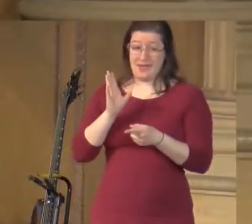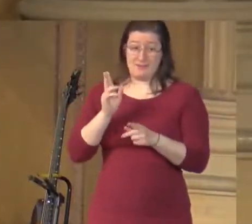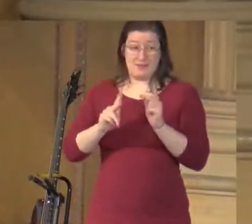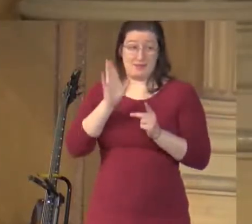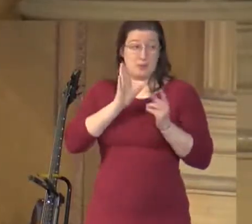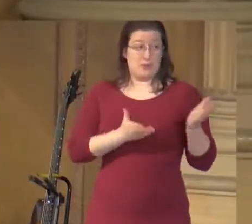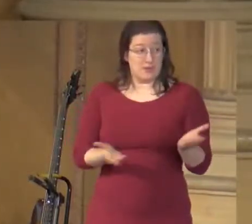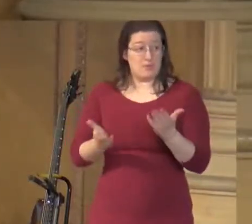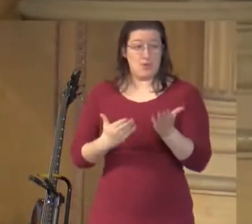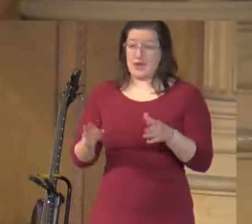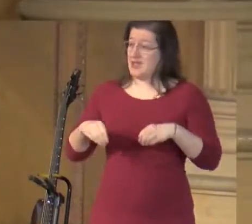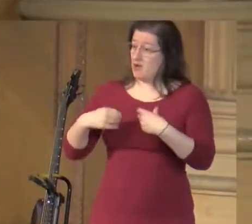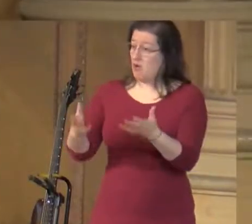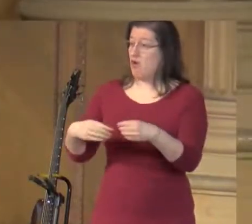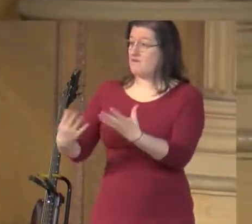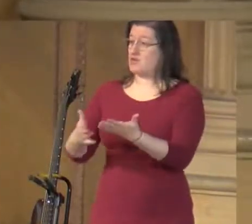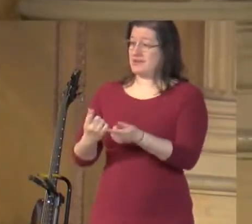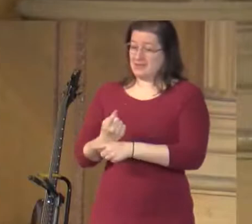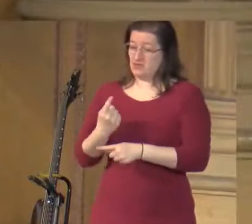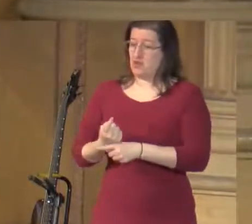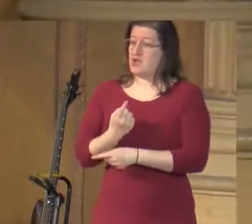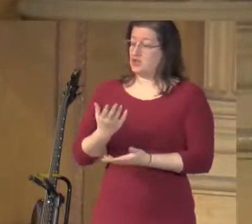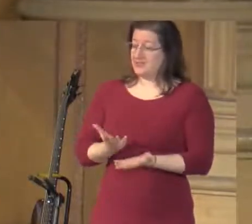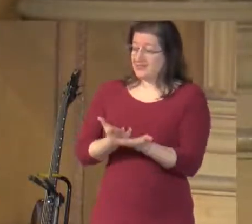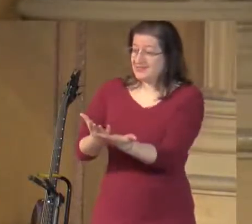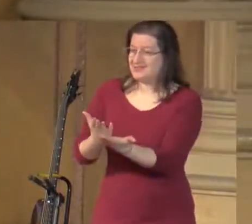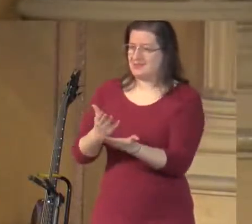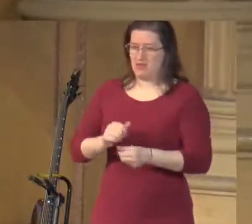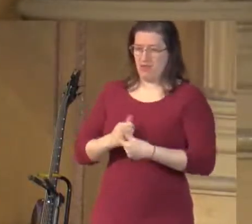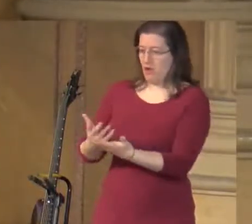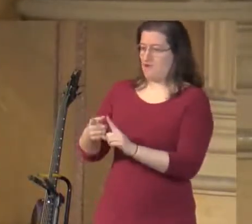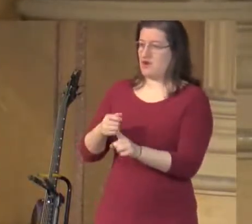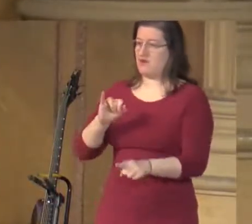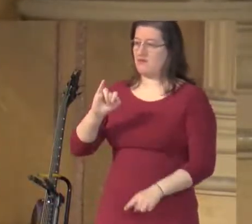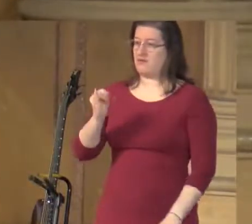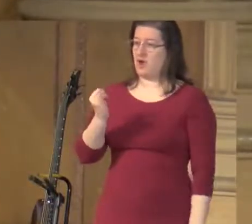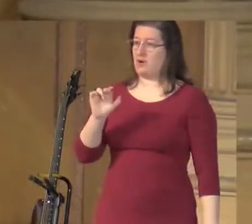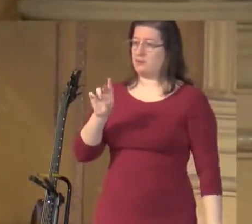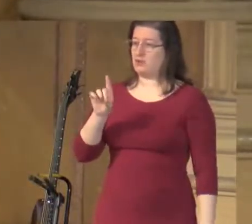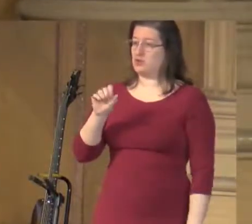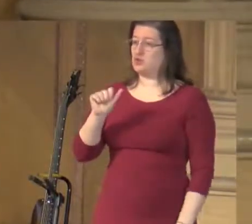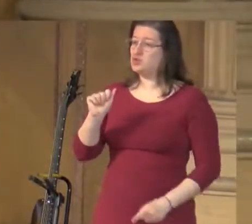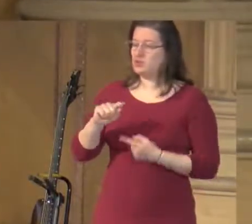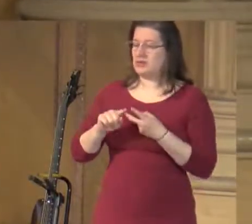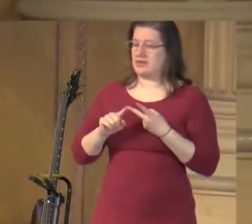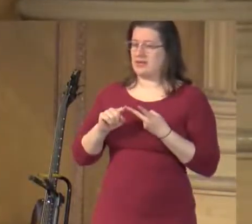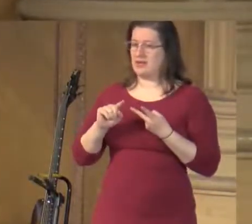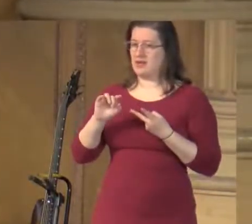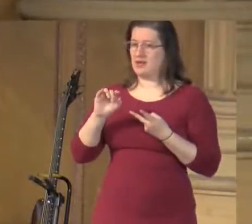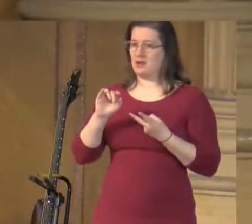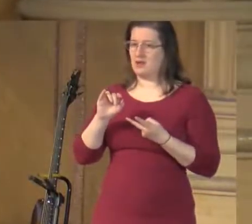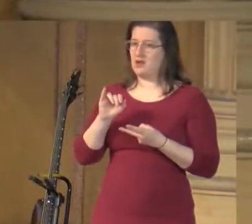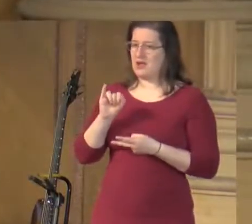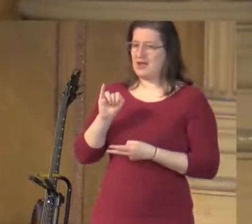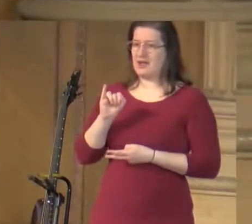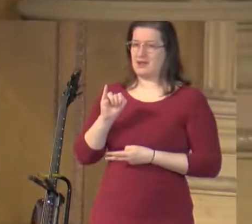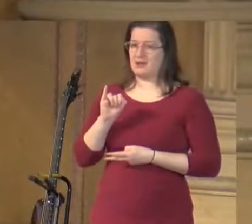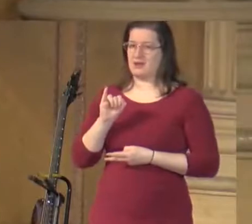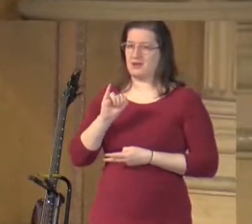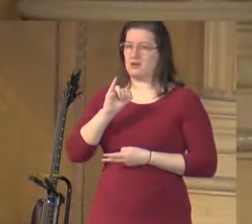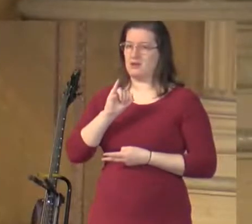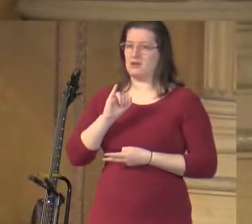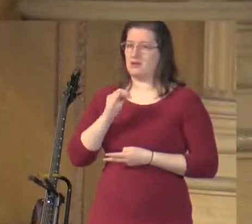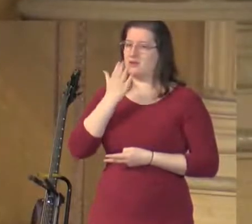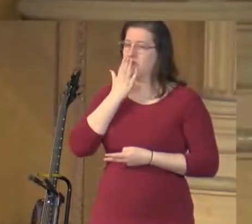righteousness to the Lord then the offering of Judah and Jerusalem will be pleasing to the Lord as in the days of old and as in former